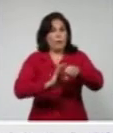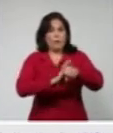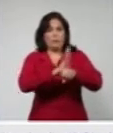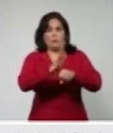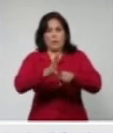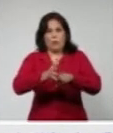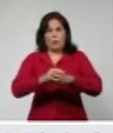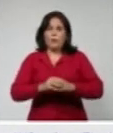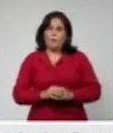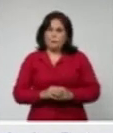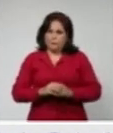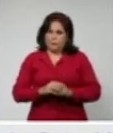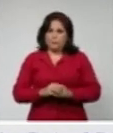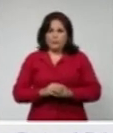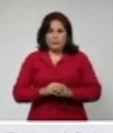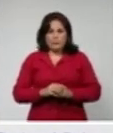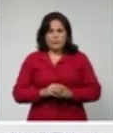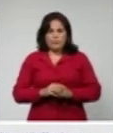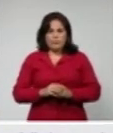3,759, or